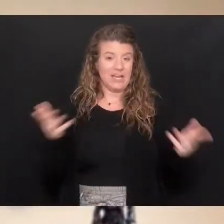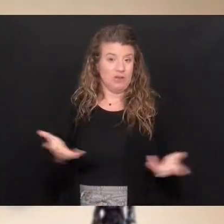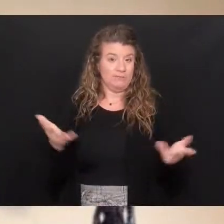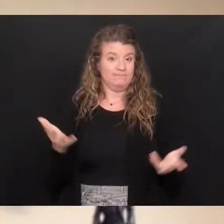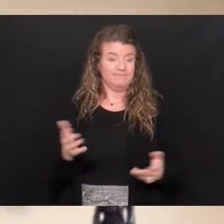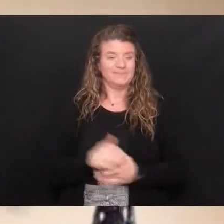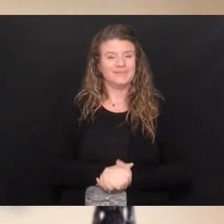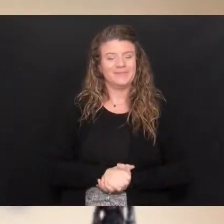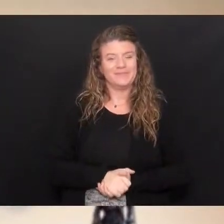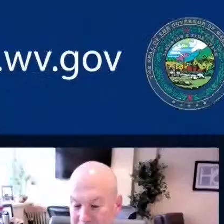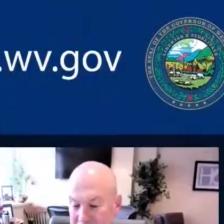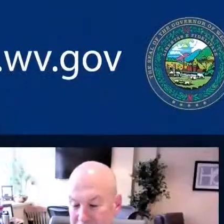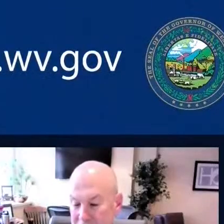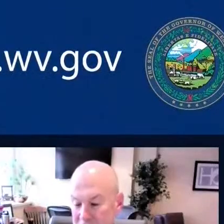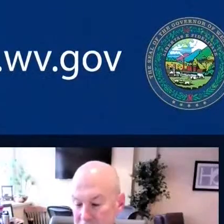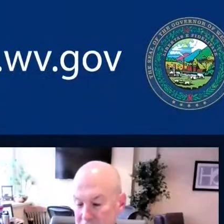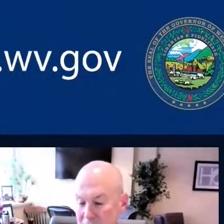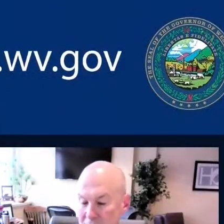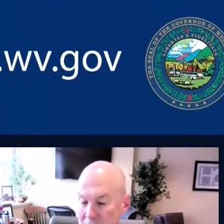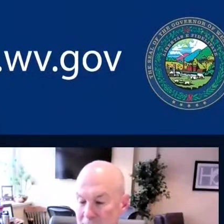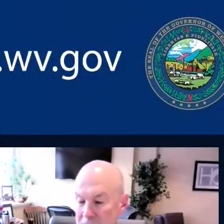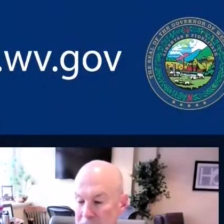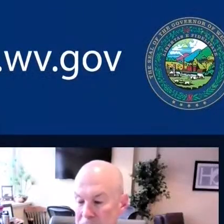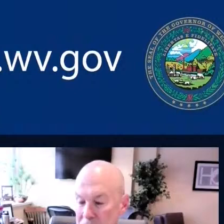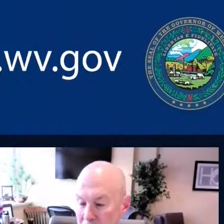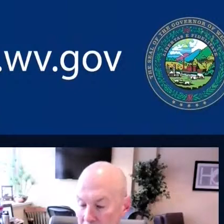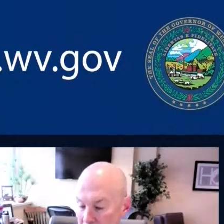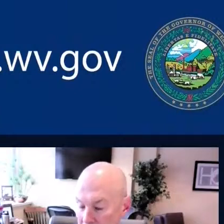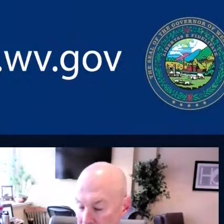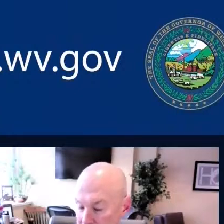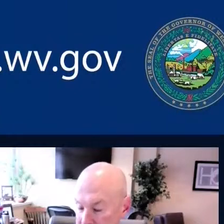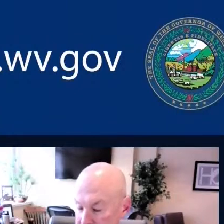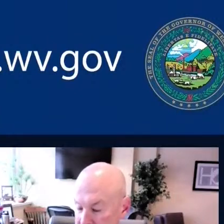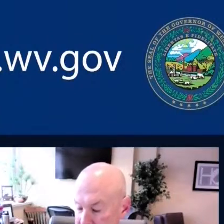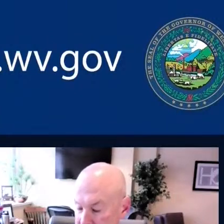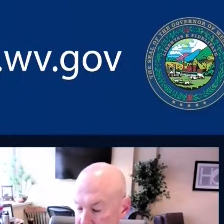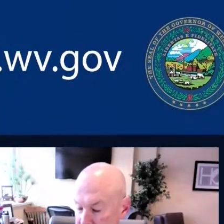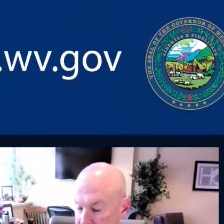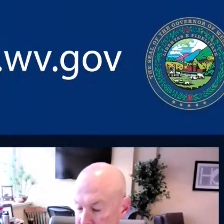you. Thank you, sir. Next is Secretary Bill Crouch with the DHHR.